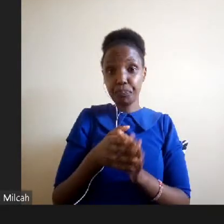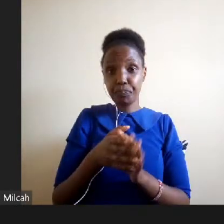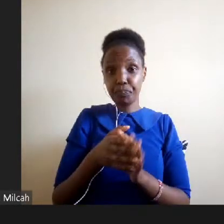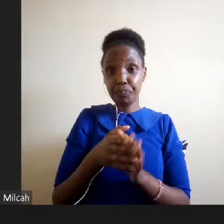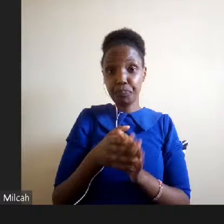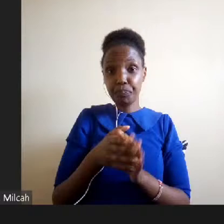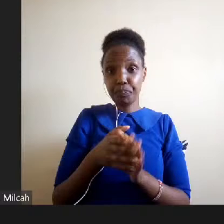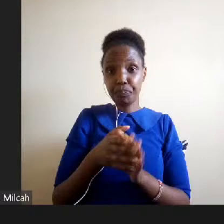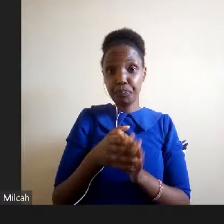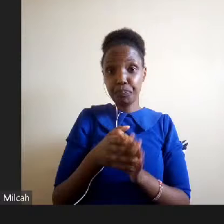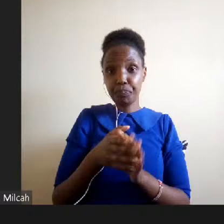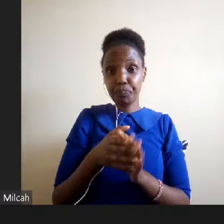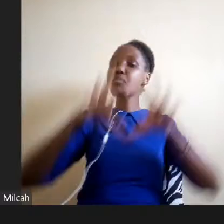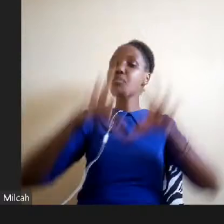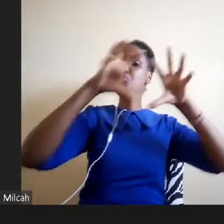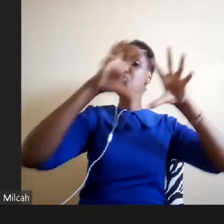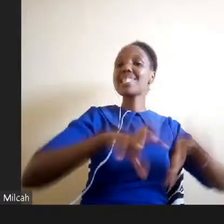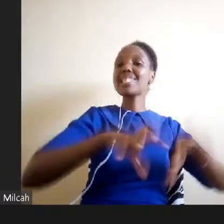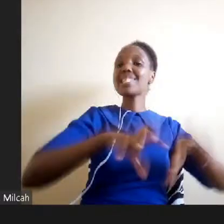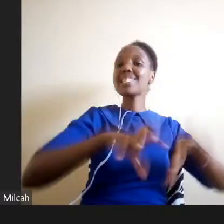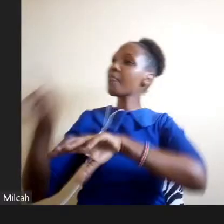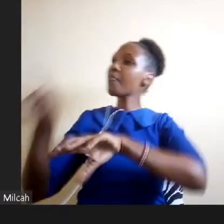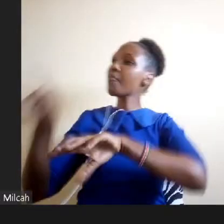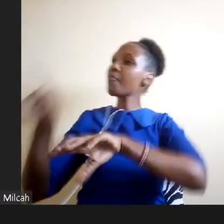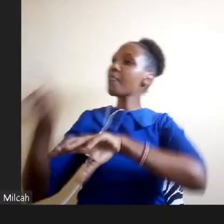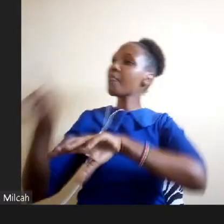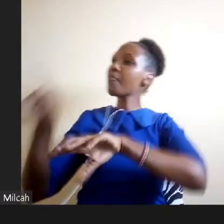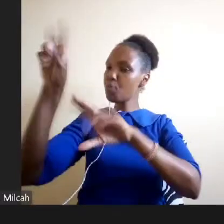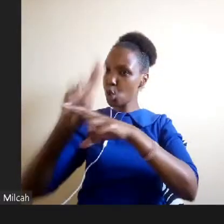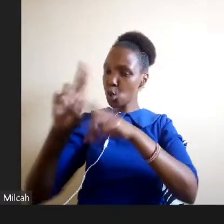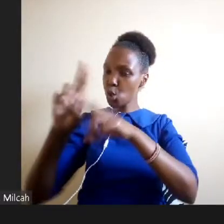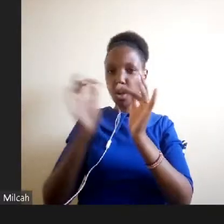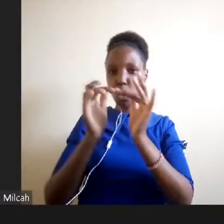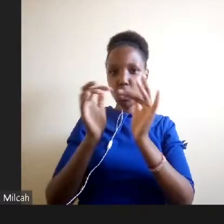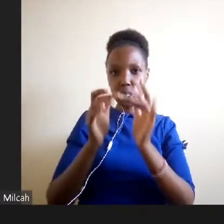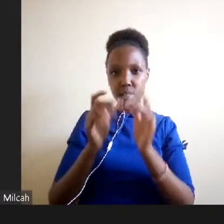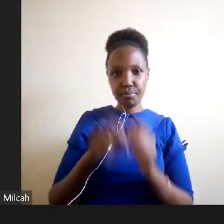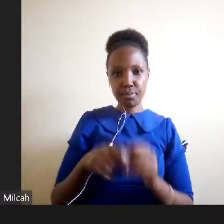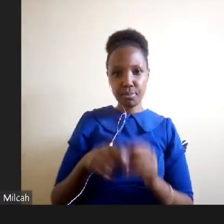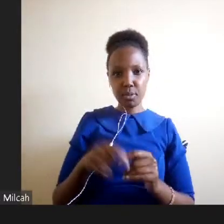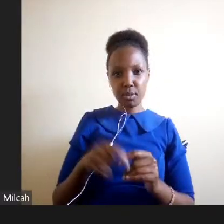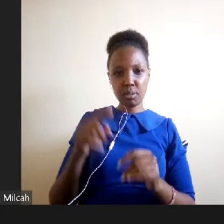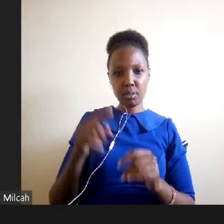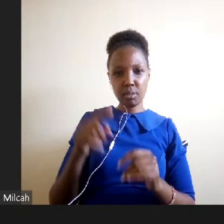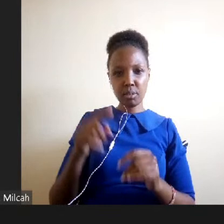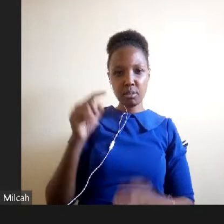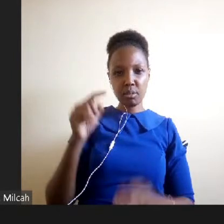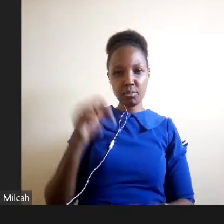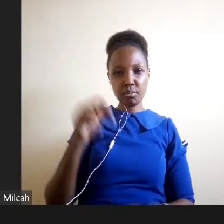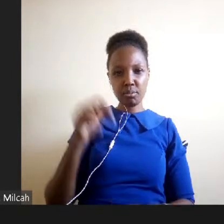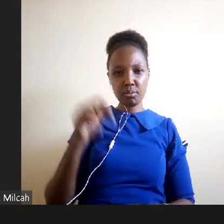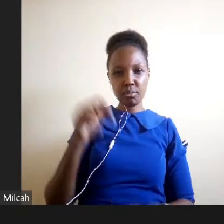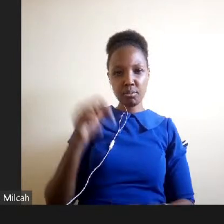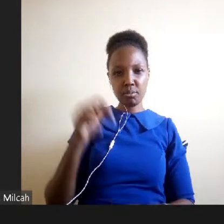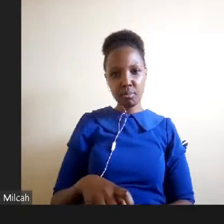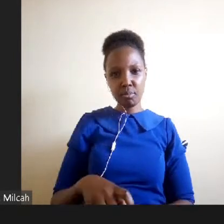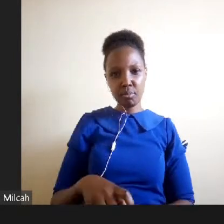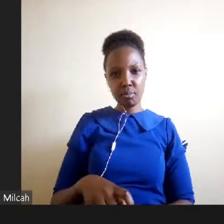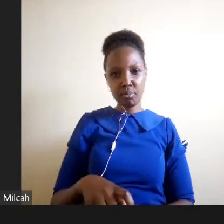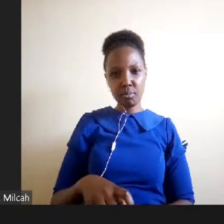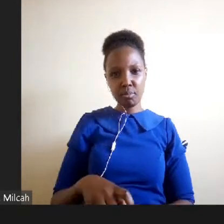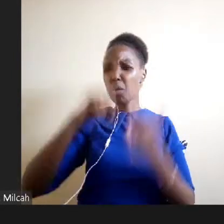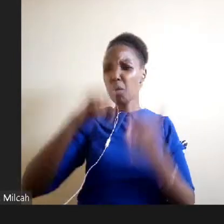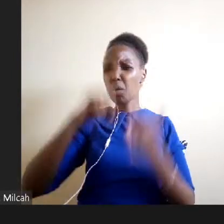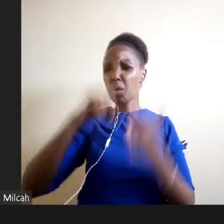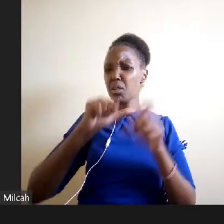people. So what do you actually think cyberbullying is? How is it different to other forms of bullying?